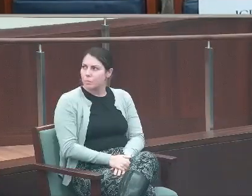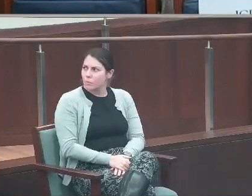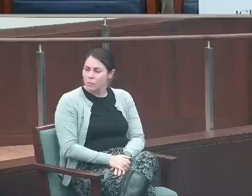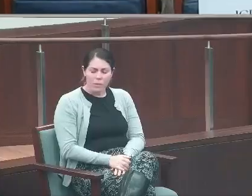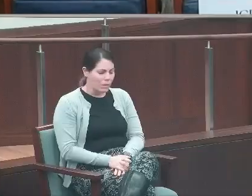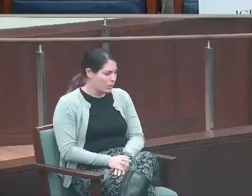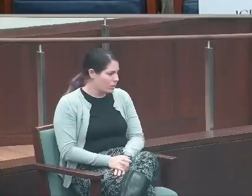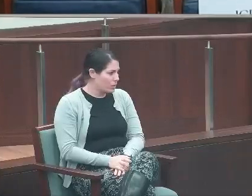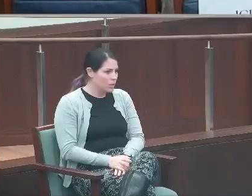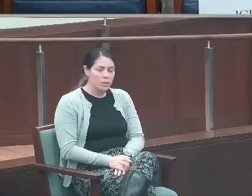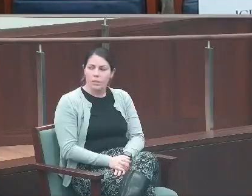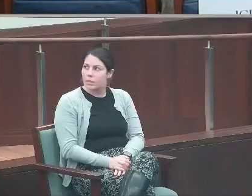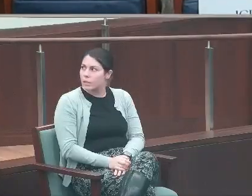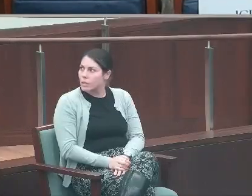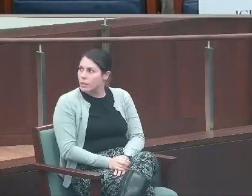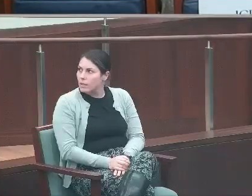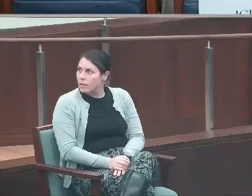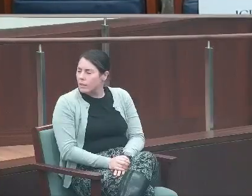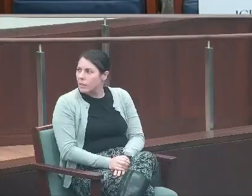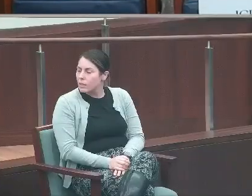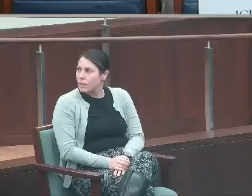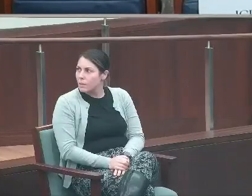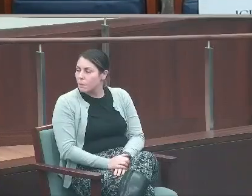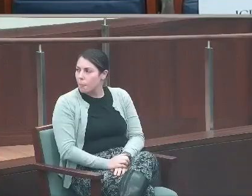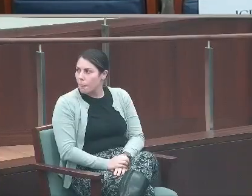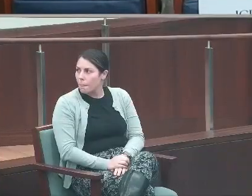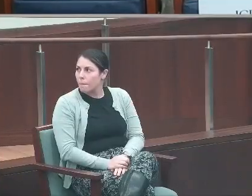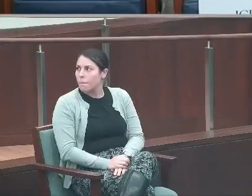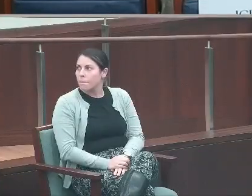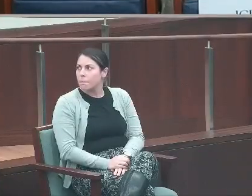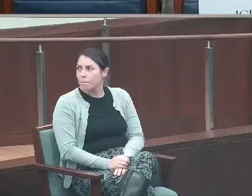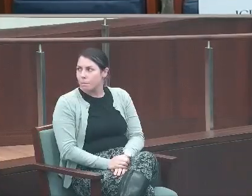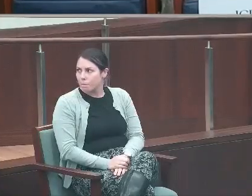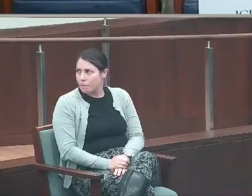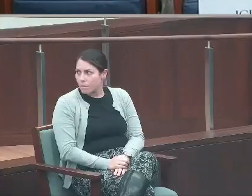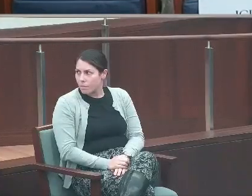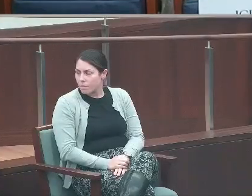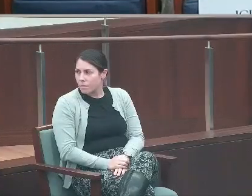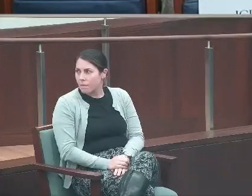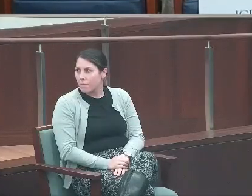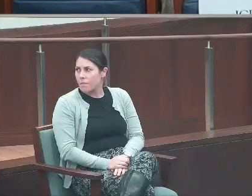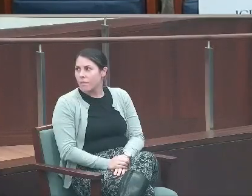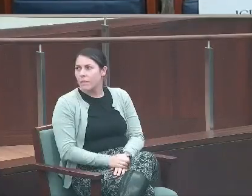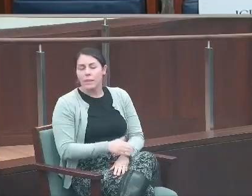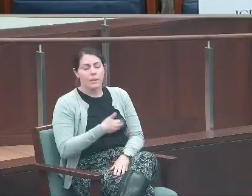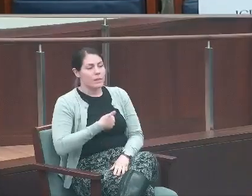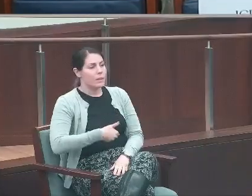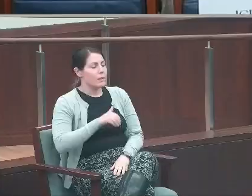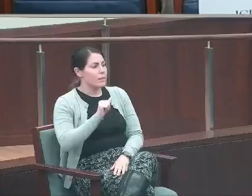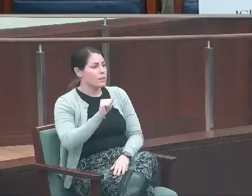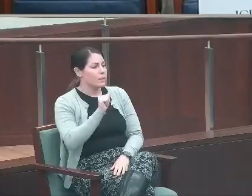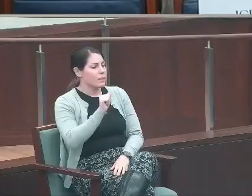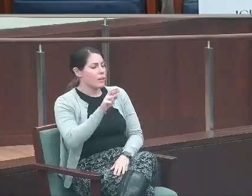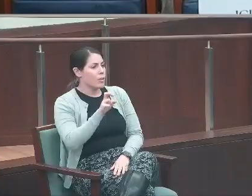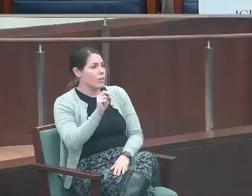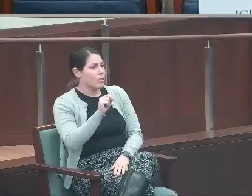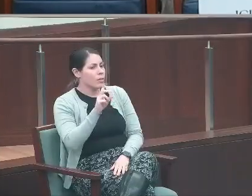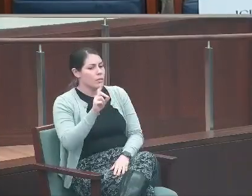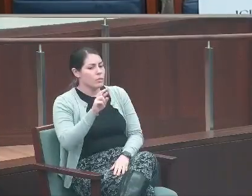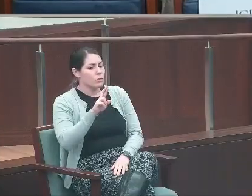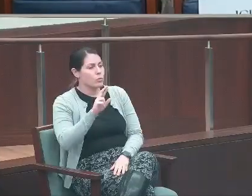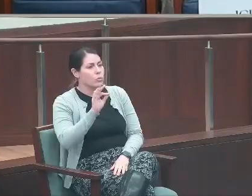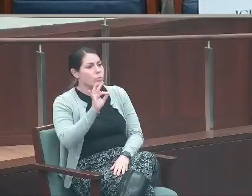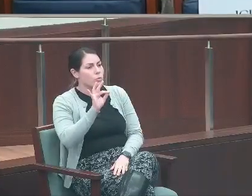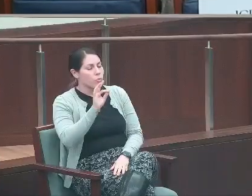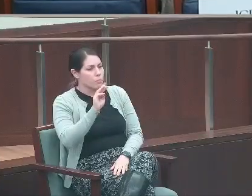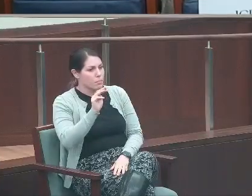Yeah. Plus one to all of that. I'll just, by way of quick introduction, I'm Aaron Dorfman. I run this organization called A More Perfect Union, the